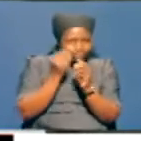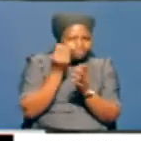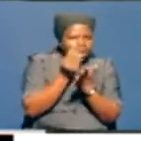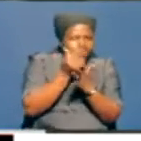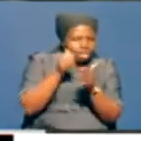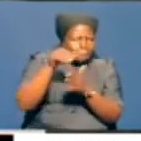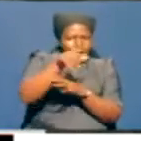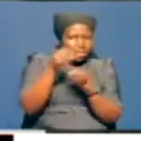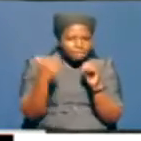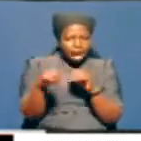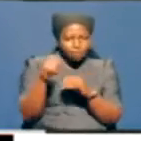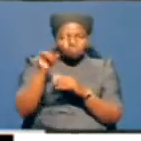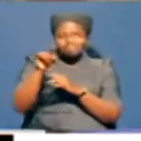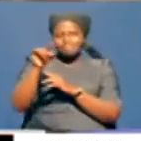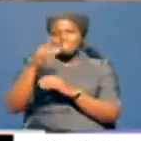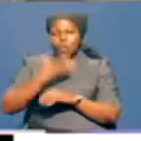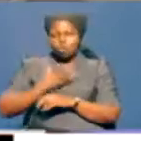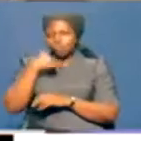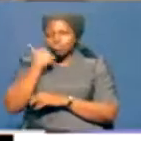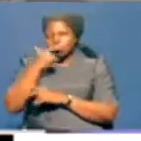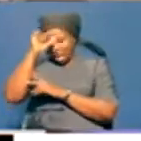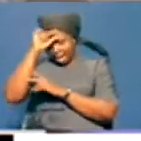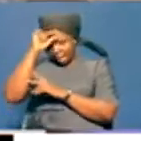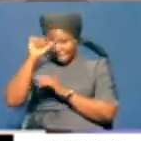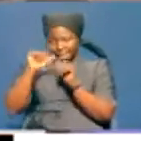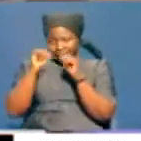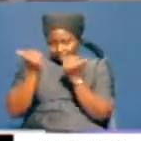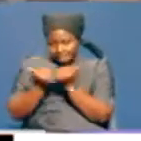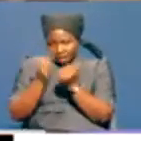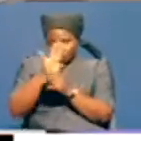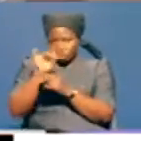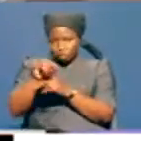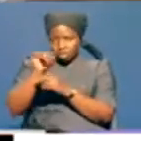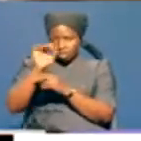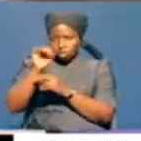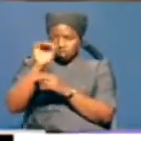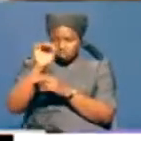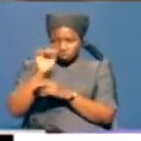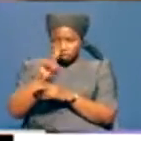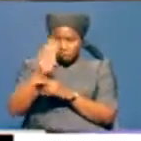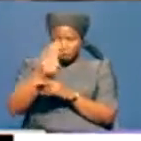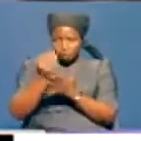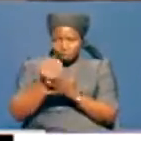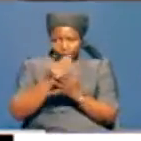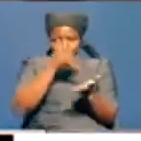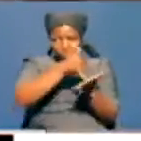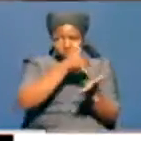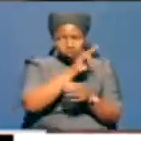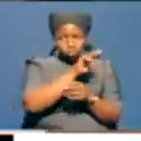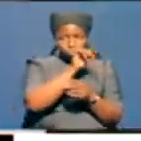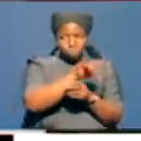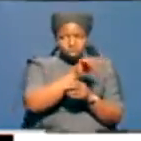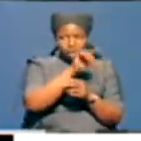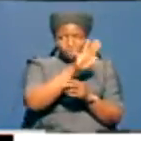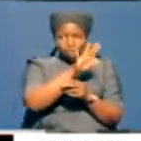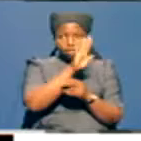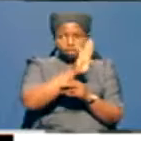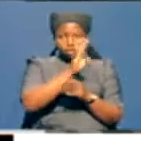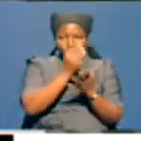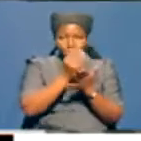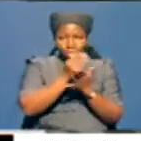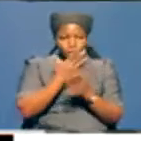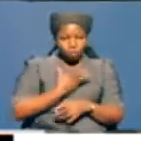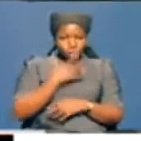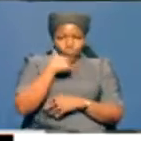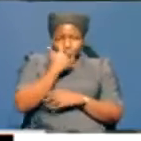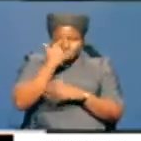at 4.02 billion shillings. This comprises 2.95 billion shillings owed by public universities and